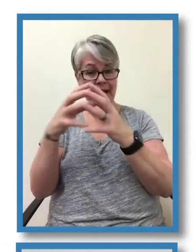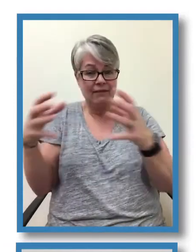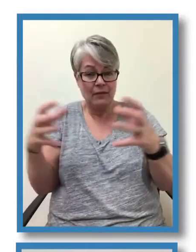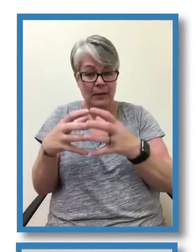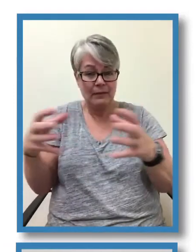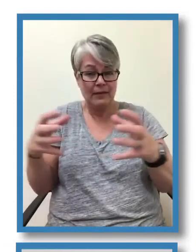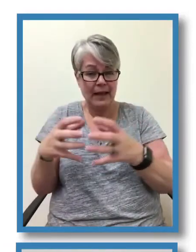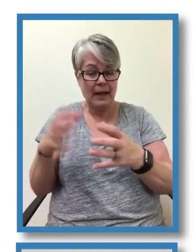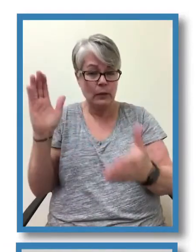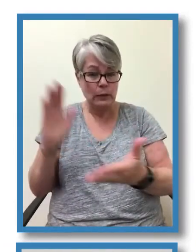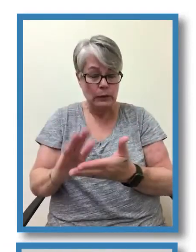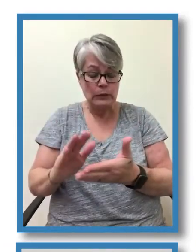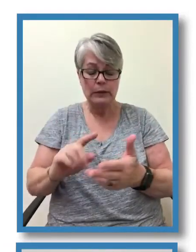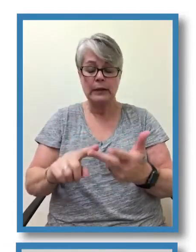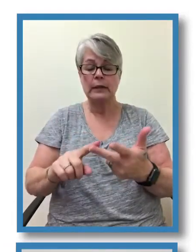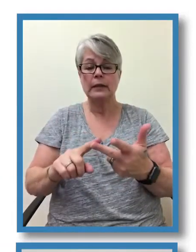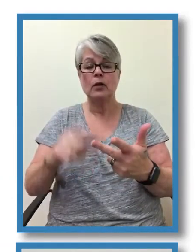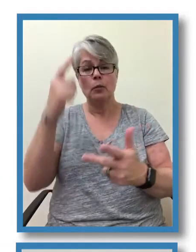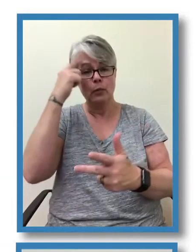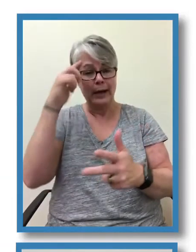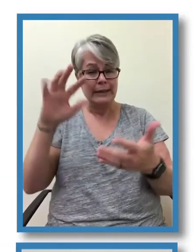to a Mediterranean-style diet.